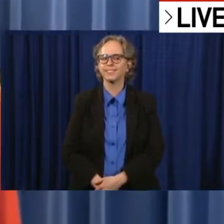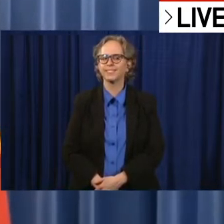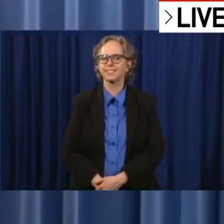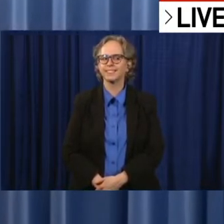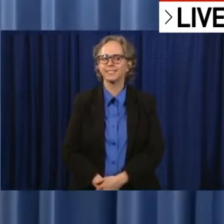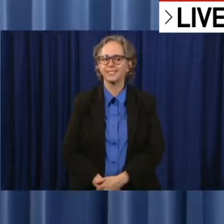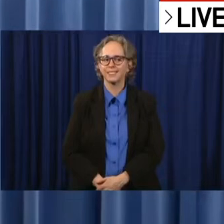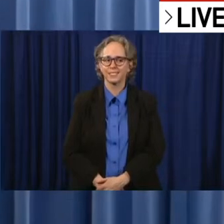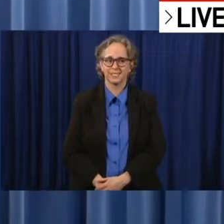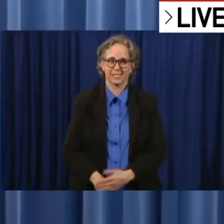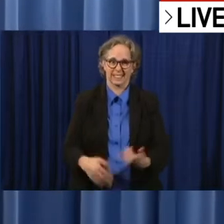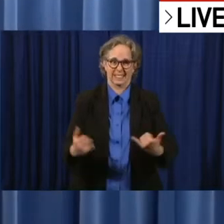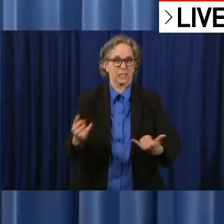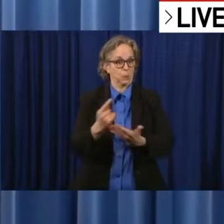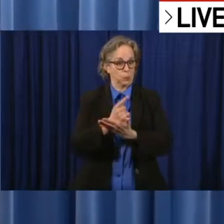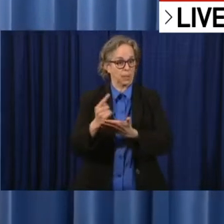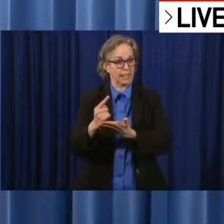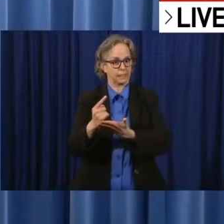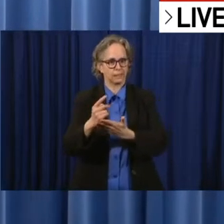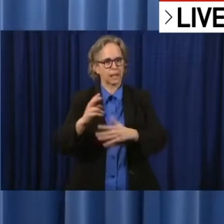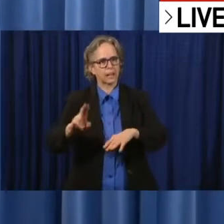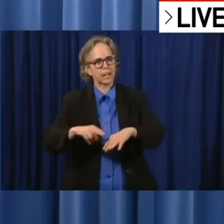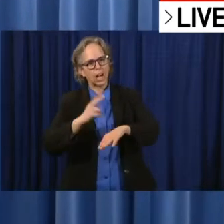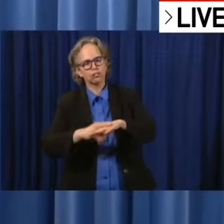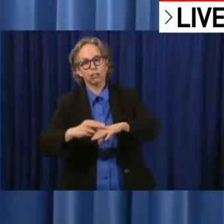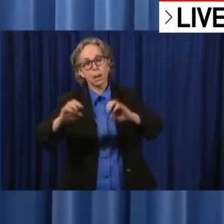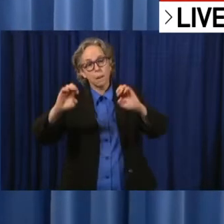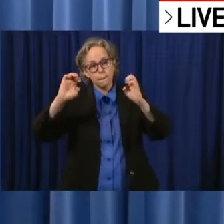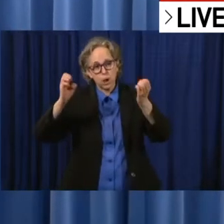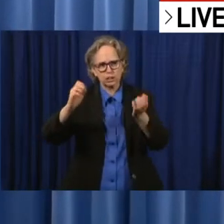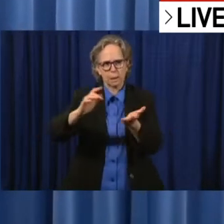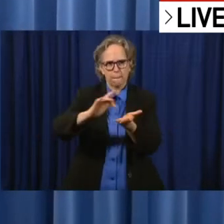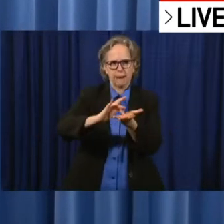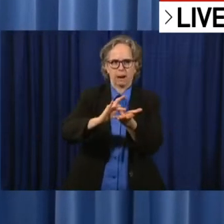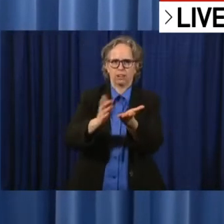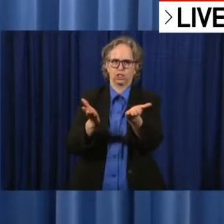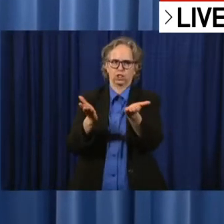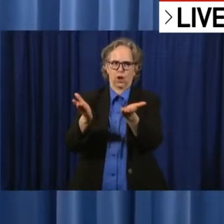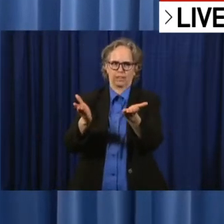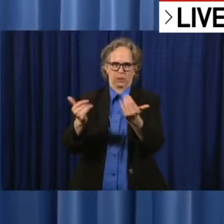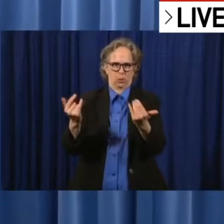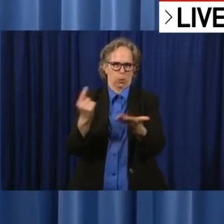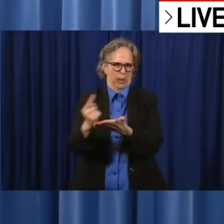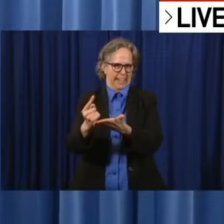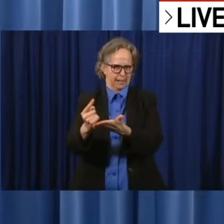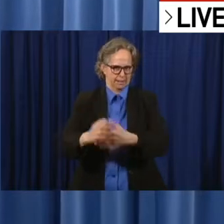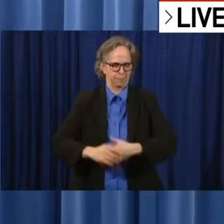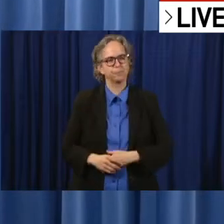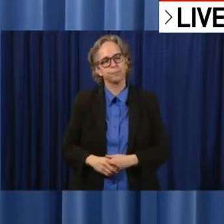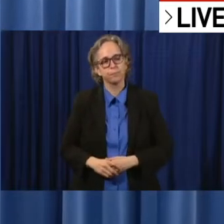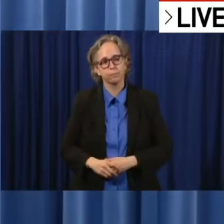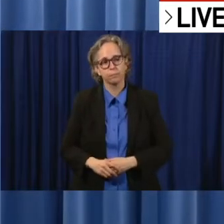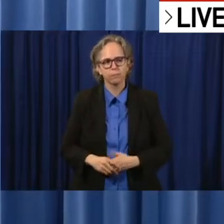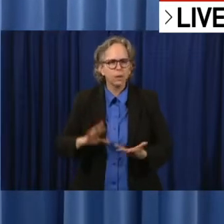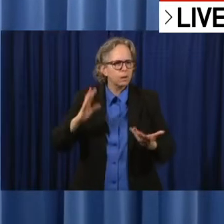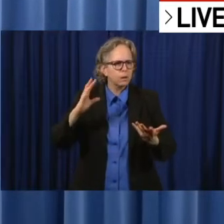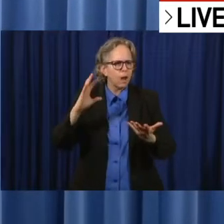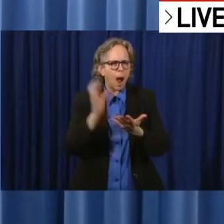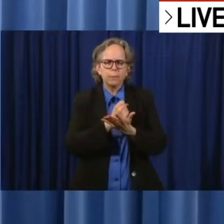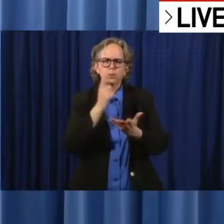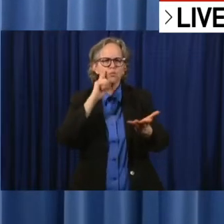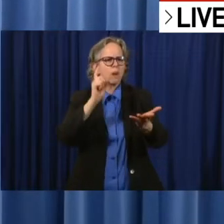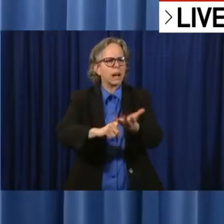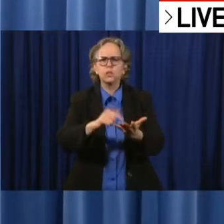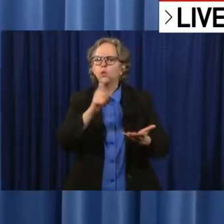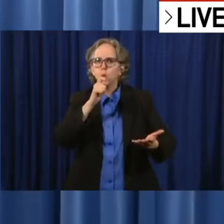This week is National Emergency Medical Services Week. It's a chance to recognize and thank the paramedics, the